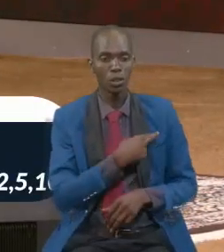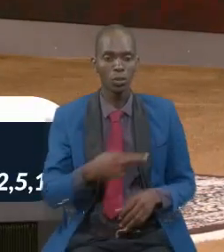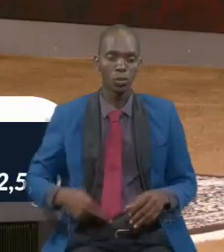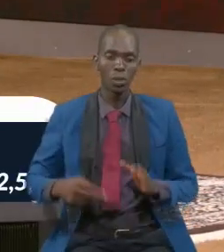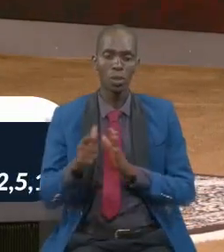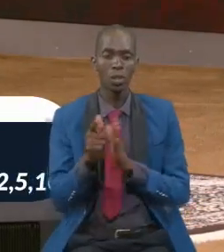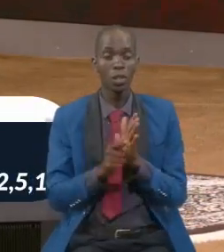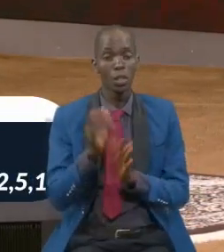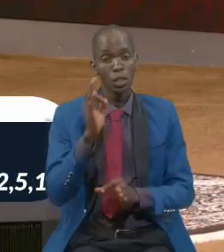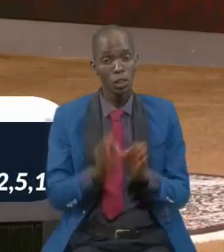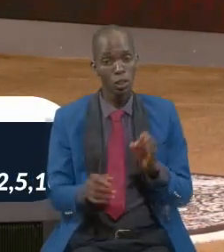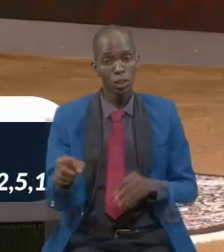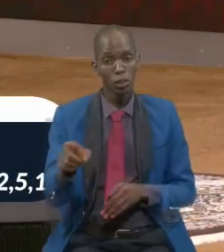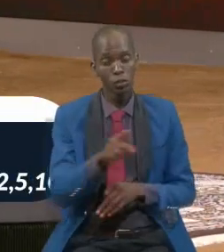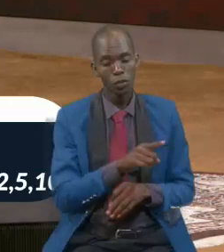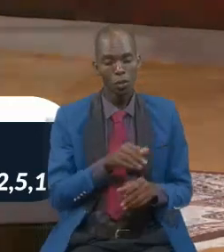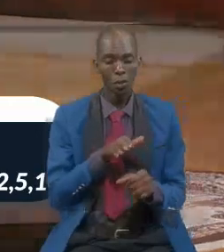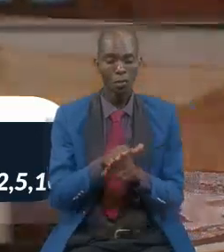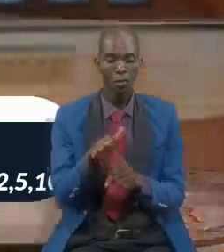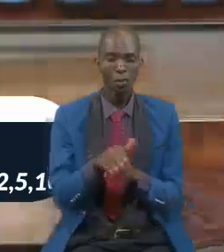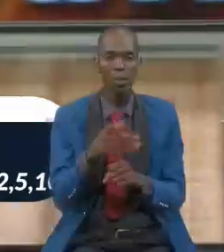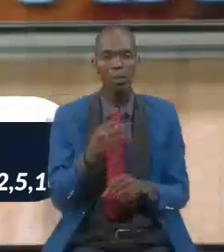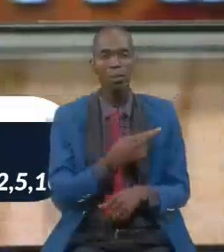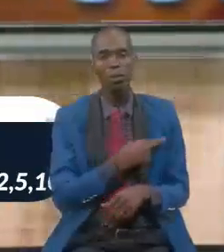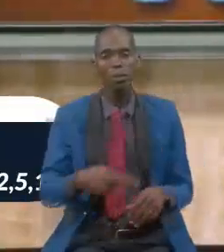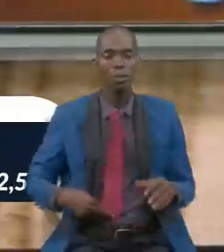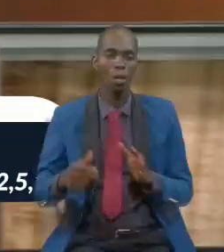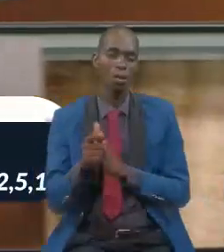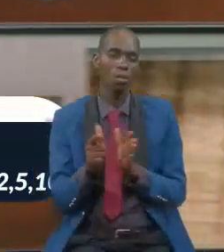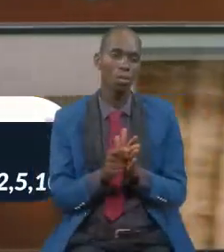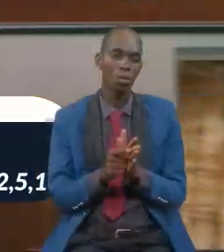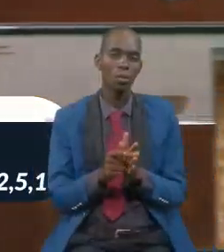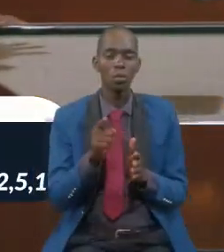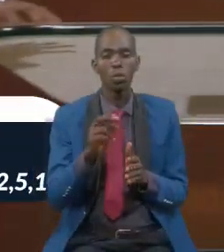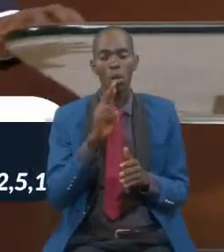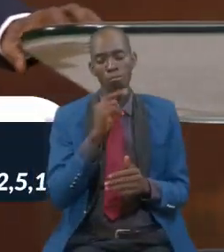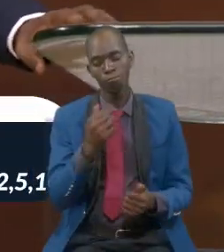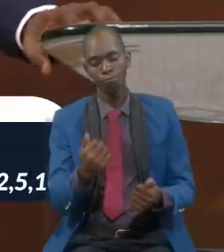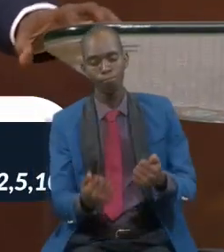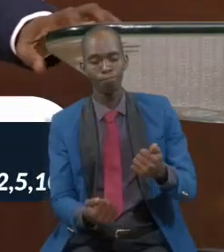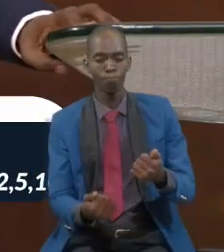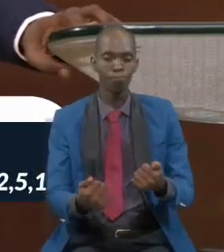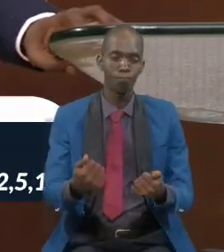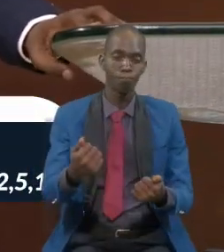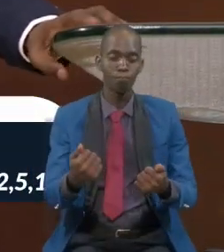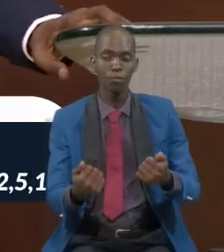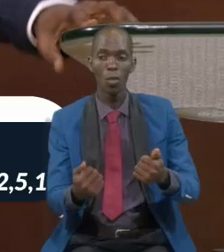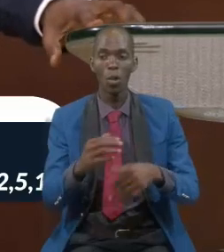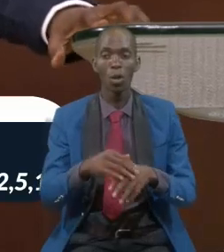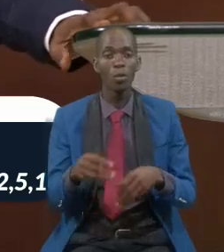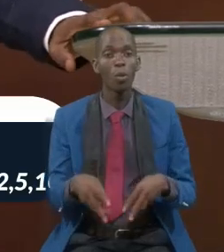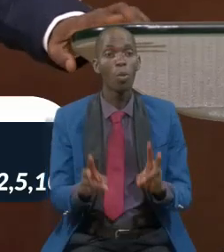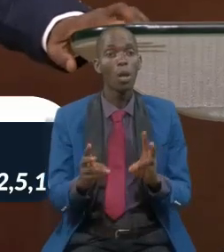you fulfill the Royal law you're driving on the way and there are